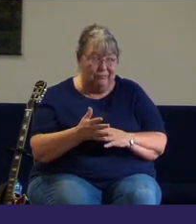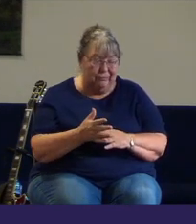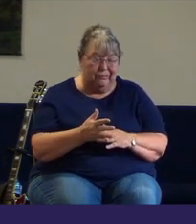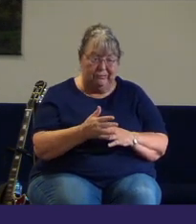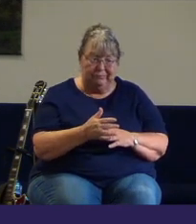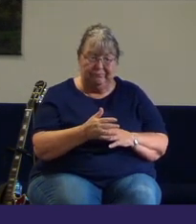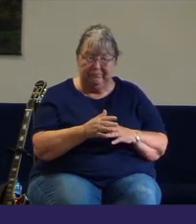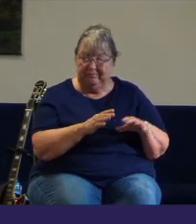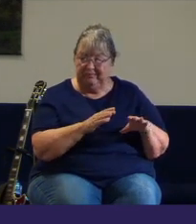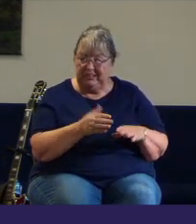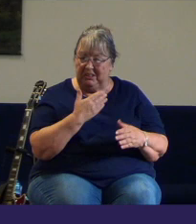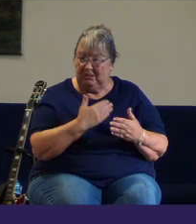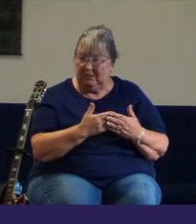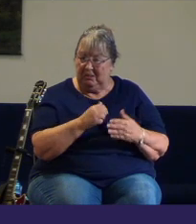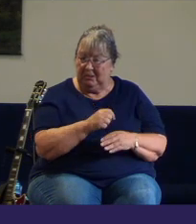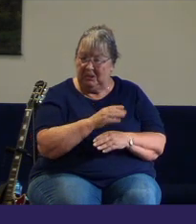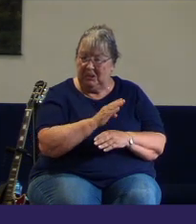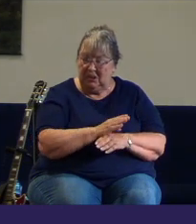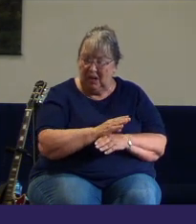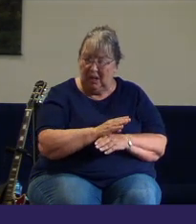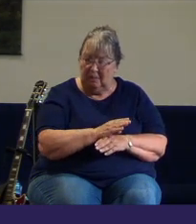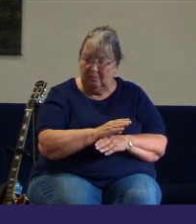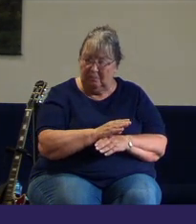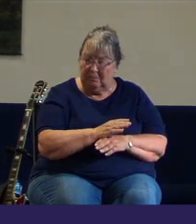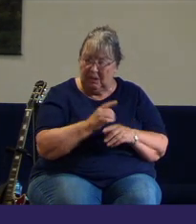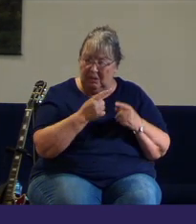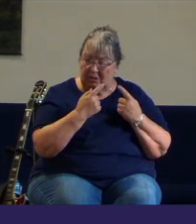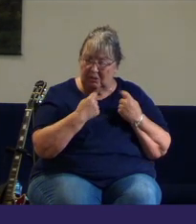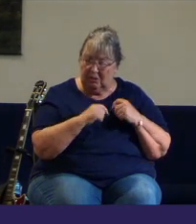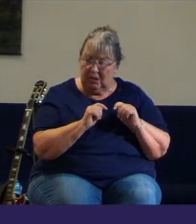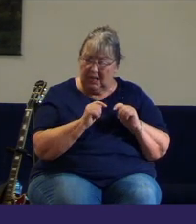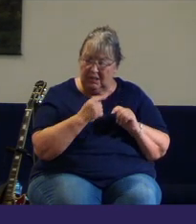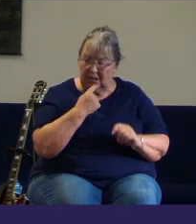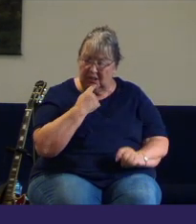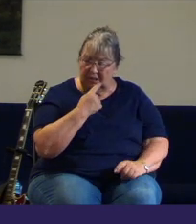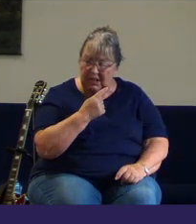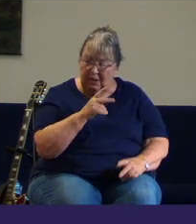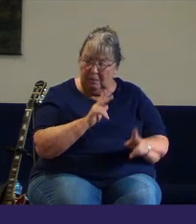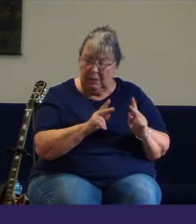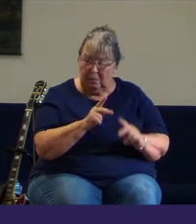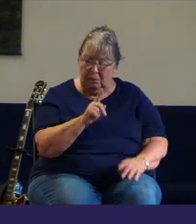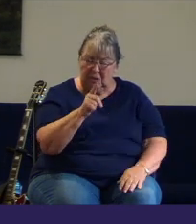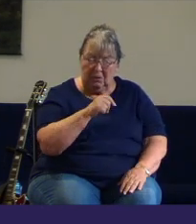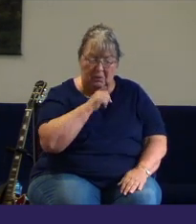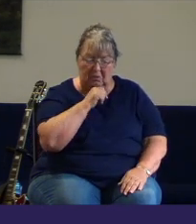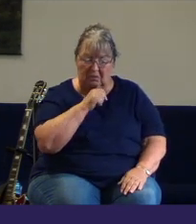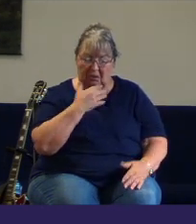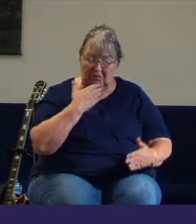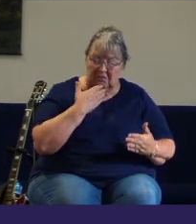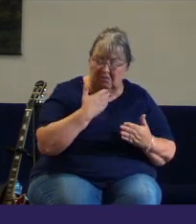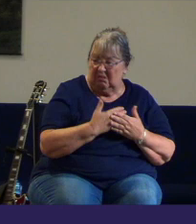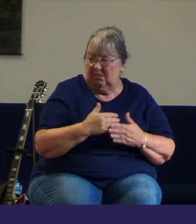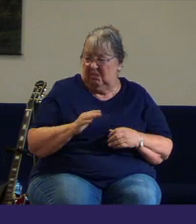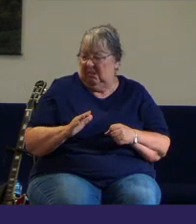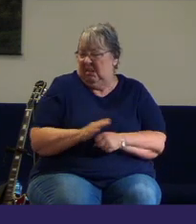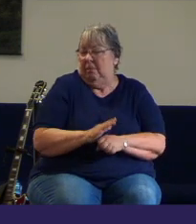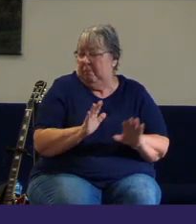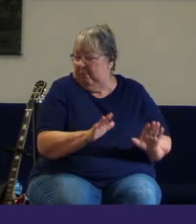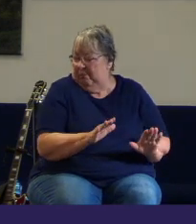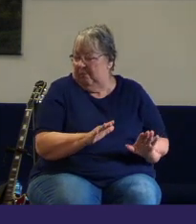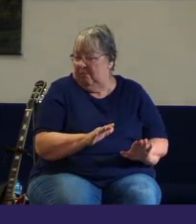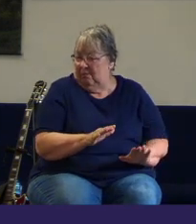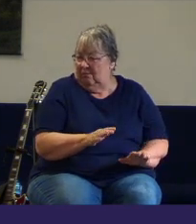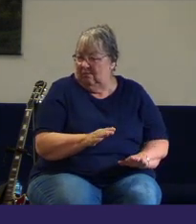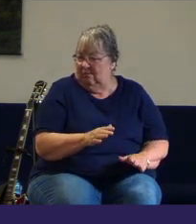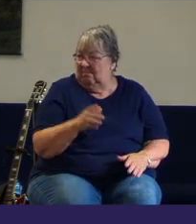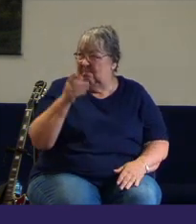say the least, in convincing people that they could never attain to be the kind of person that God